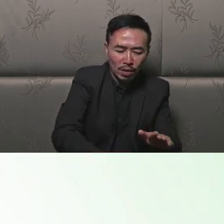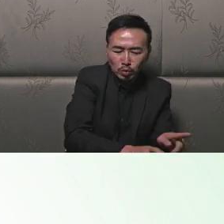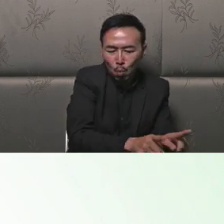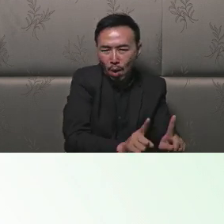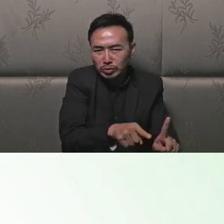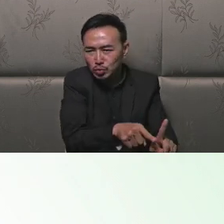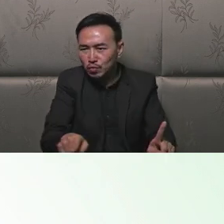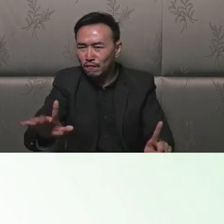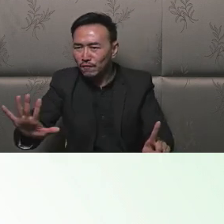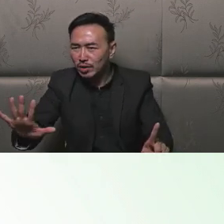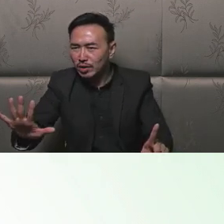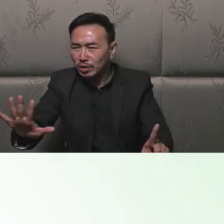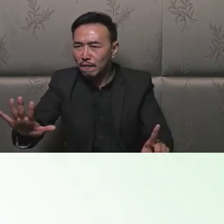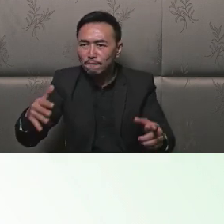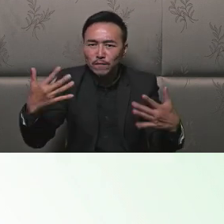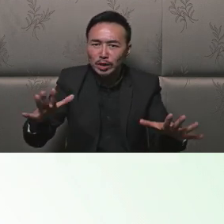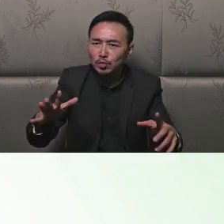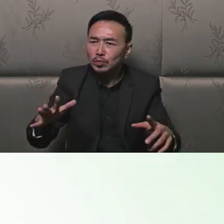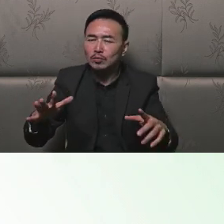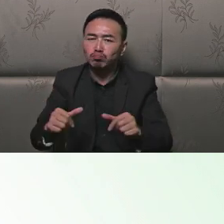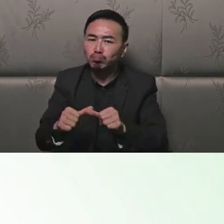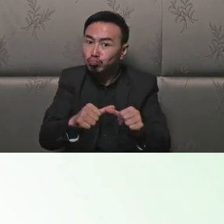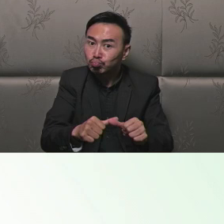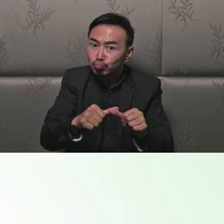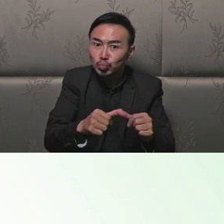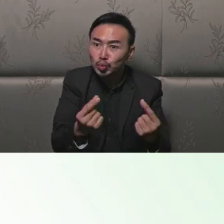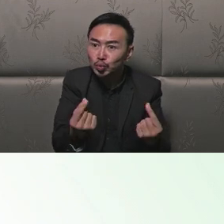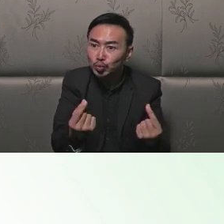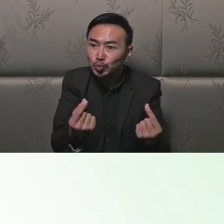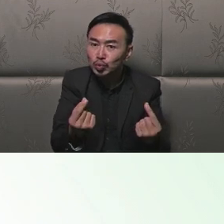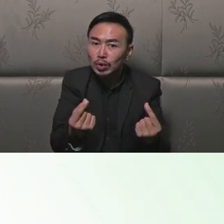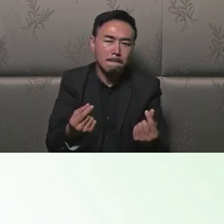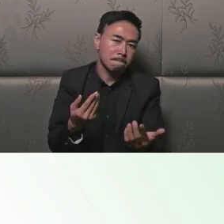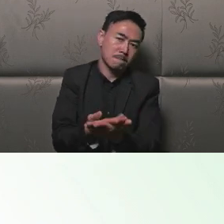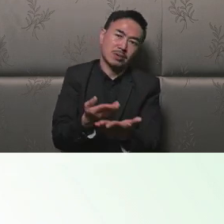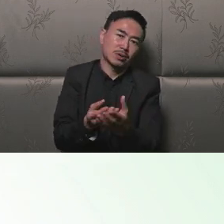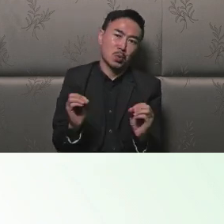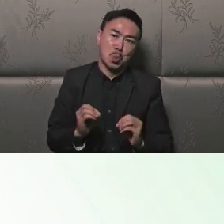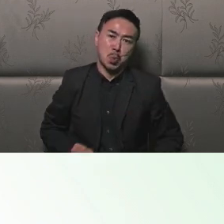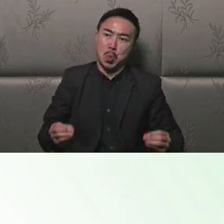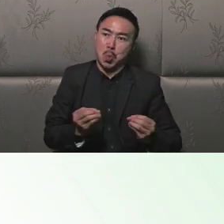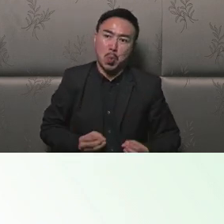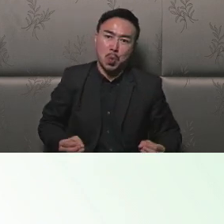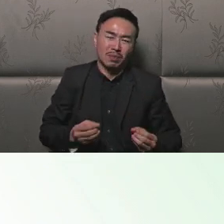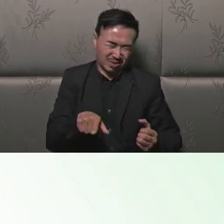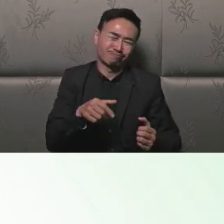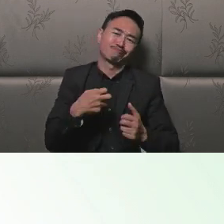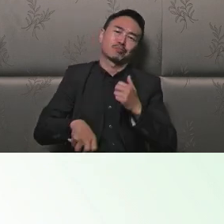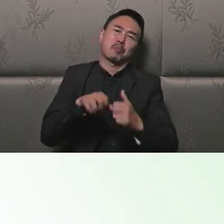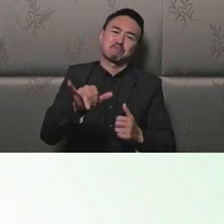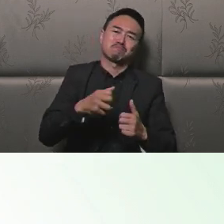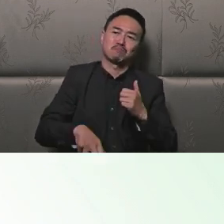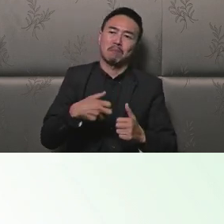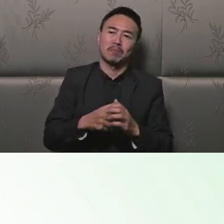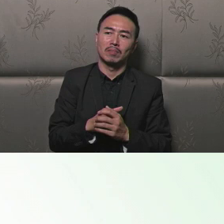job. That is also quite a bit of a gap. And it relies upon what we call a